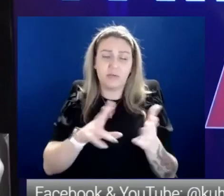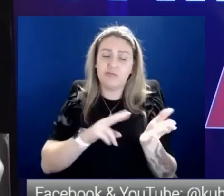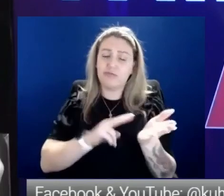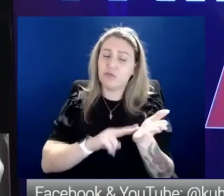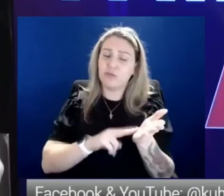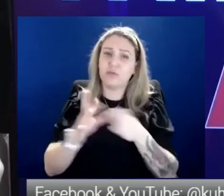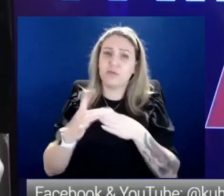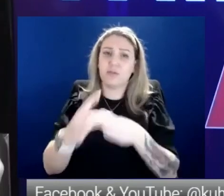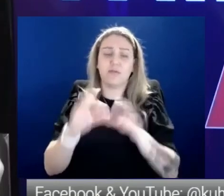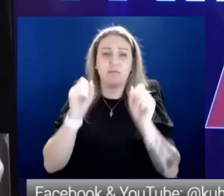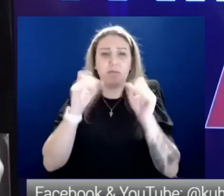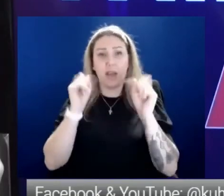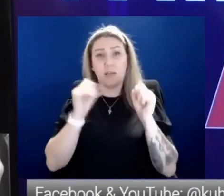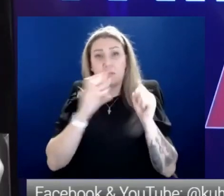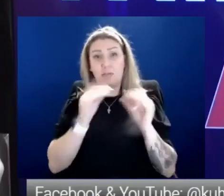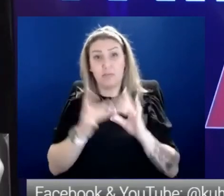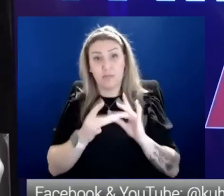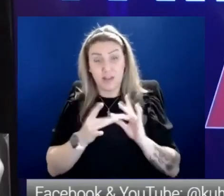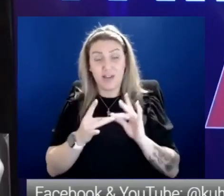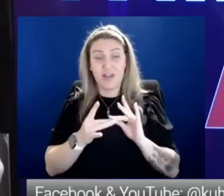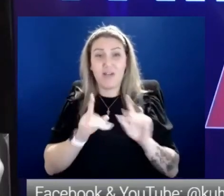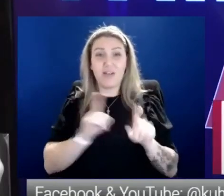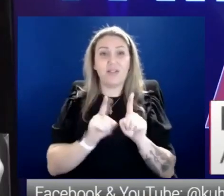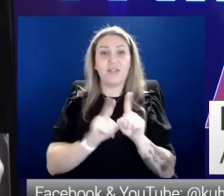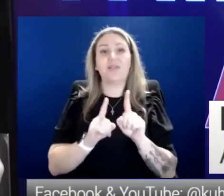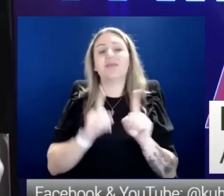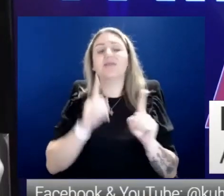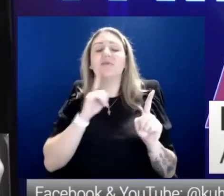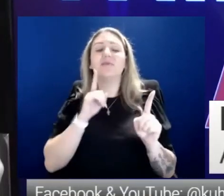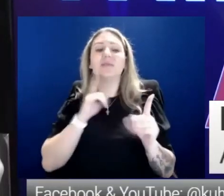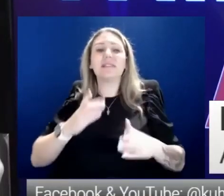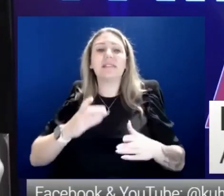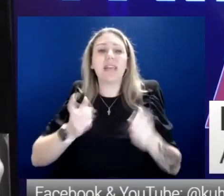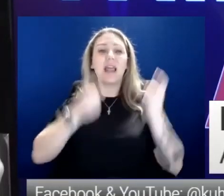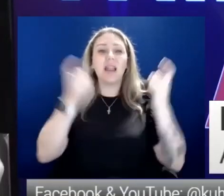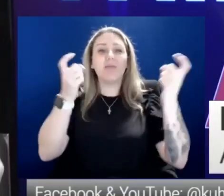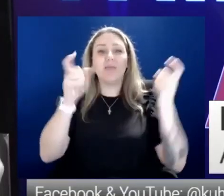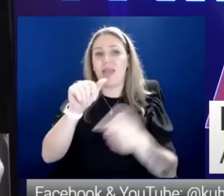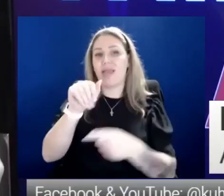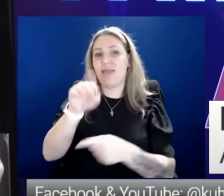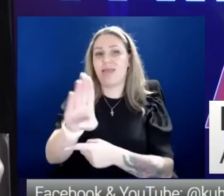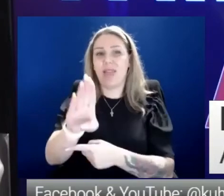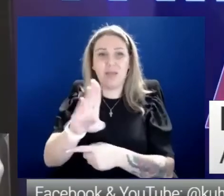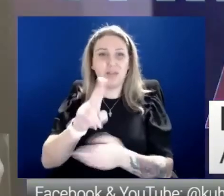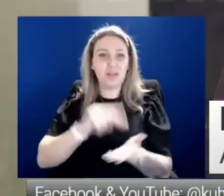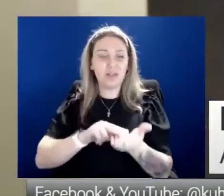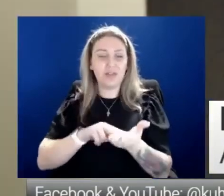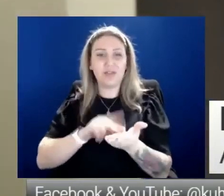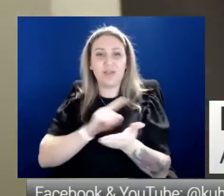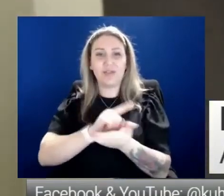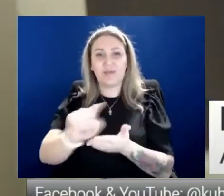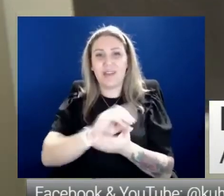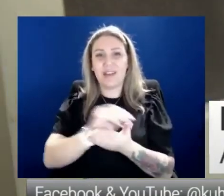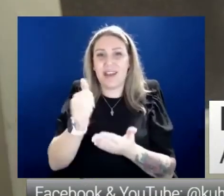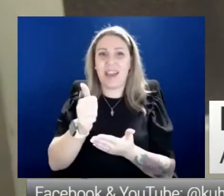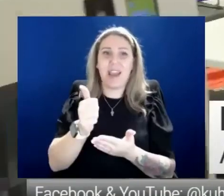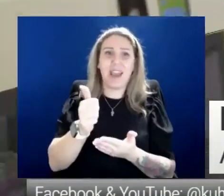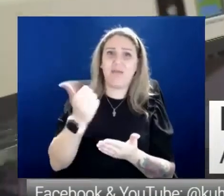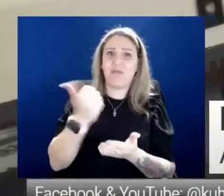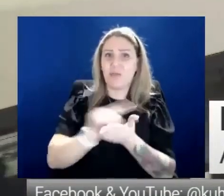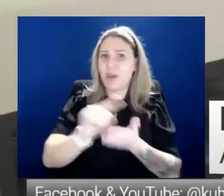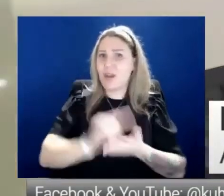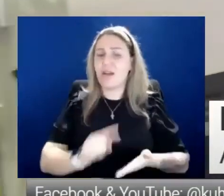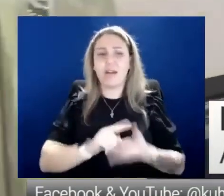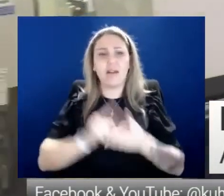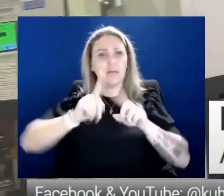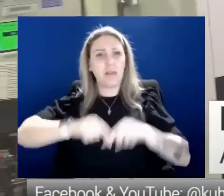speaking of amazing, we also want to celebrate Laboratory Professionals Week. Every day, nurses, physicians, and other healthcare workers rely on laboratory